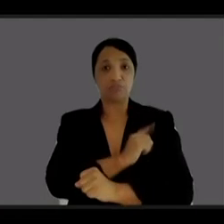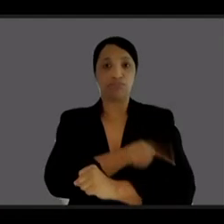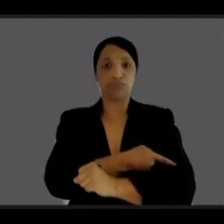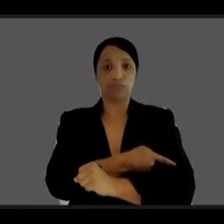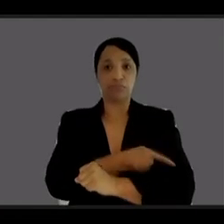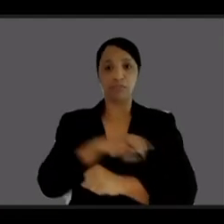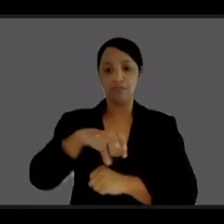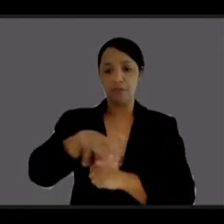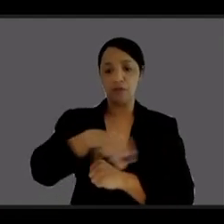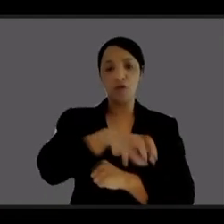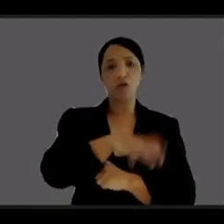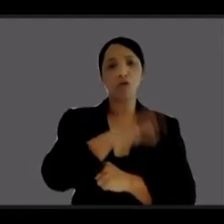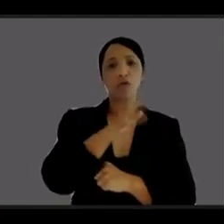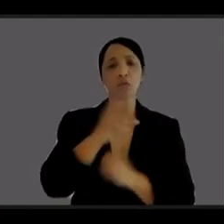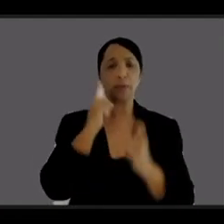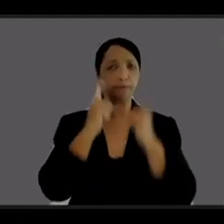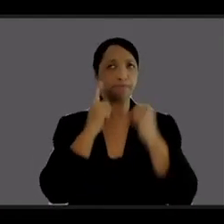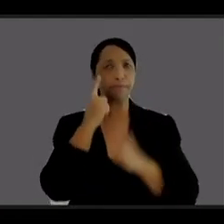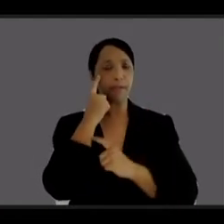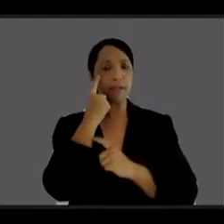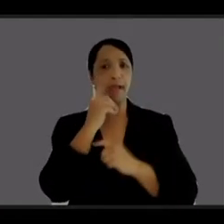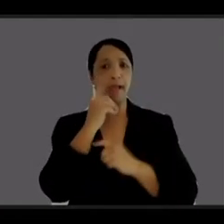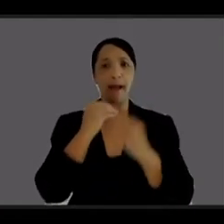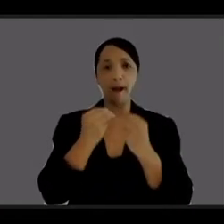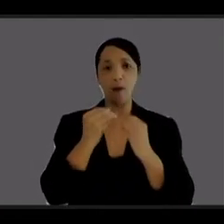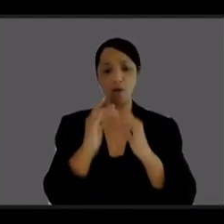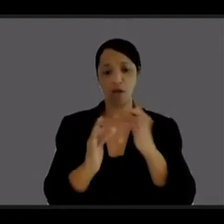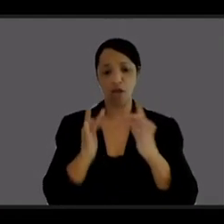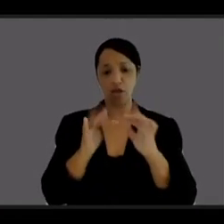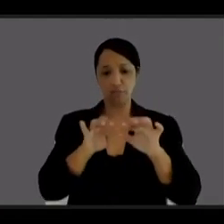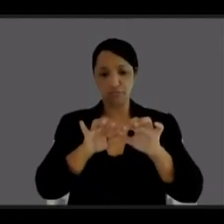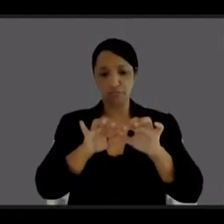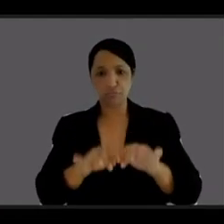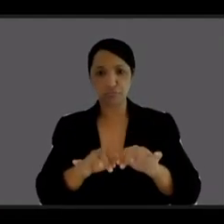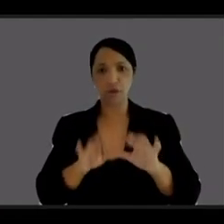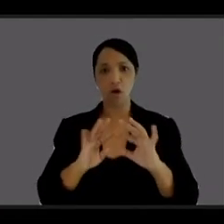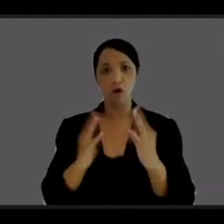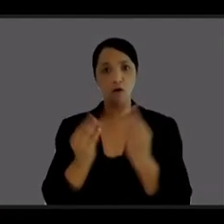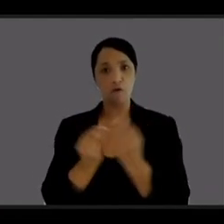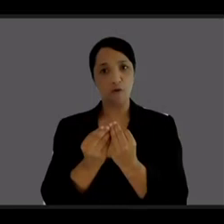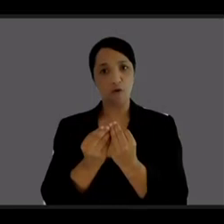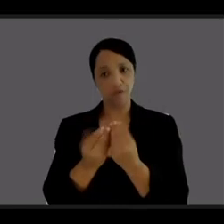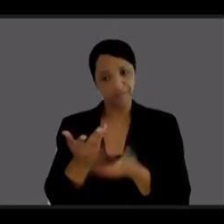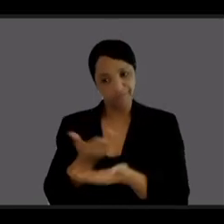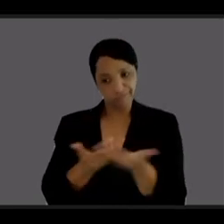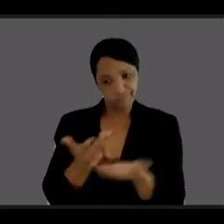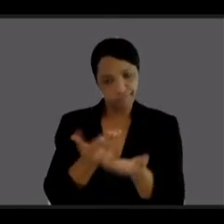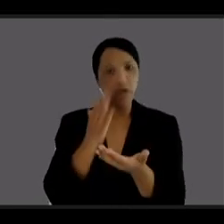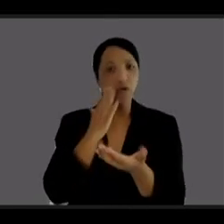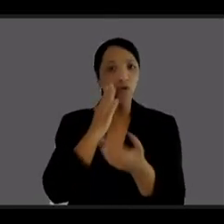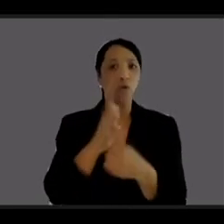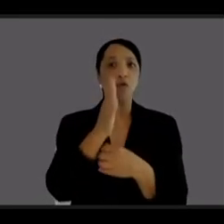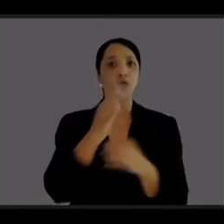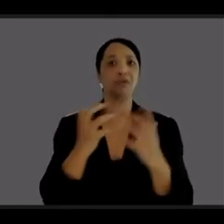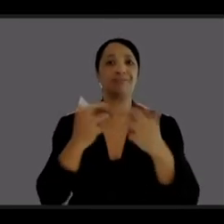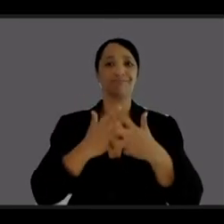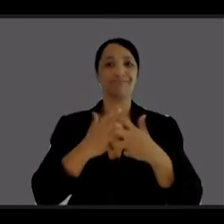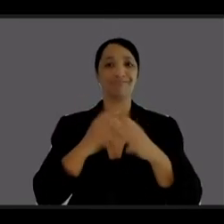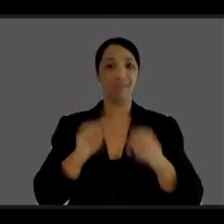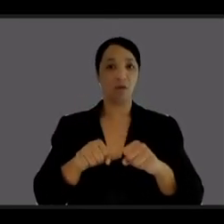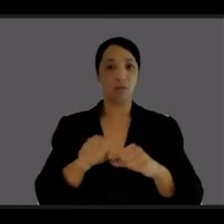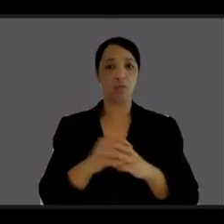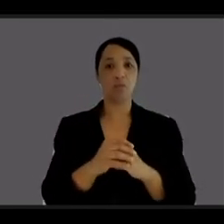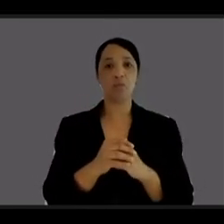the impacts and outcomes of the forum and determine its future. With this in mind, I invite